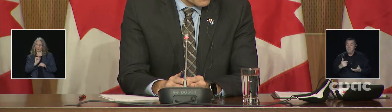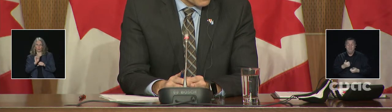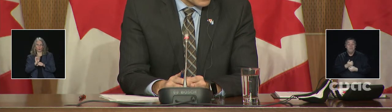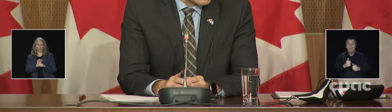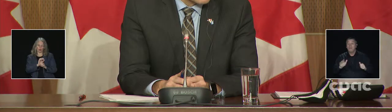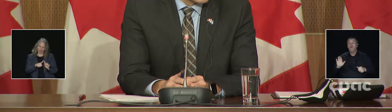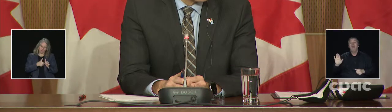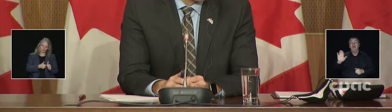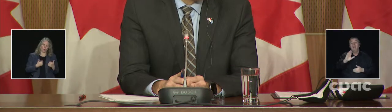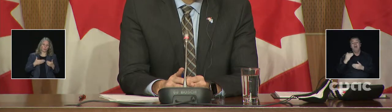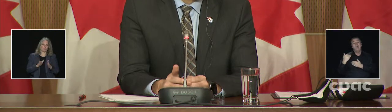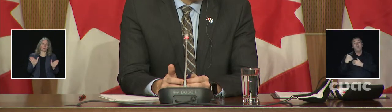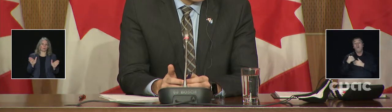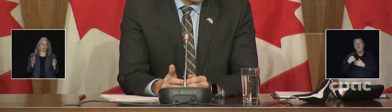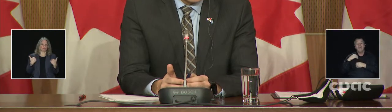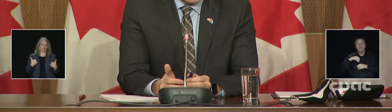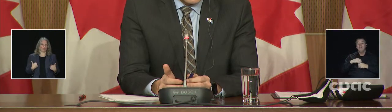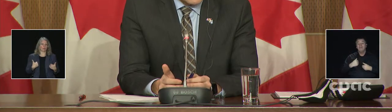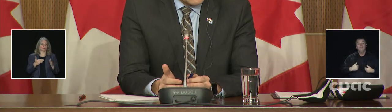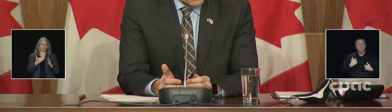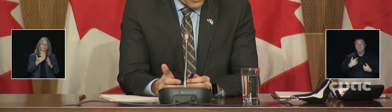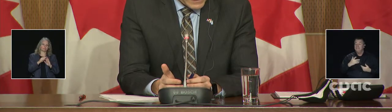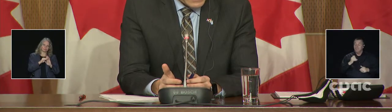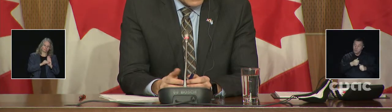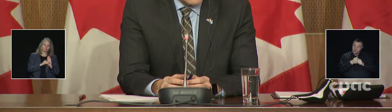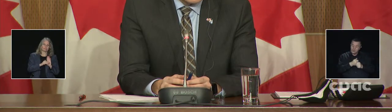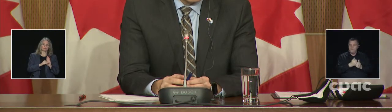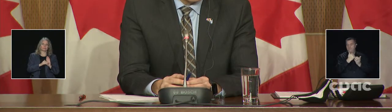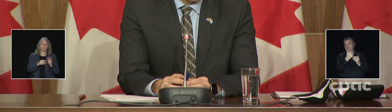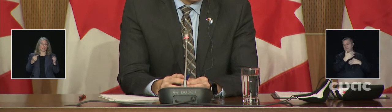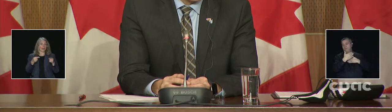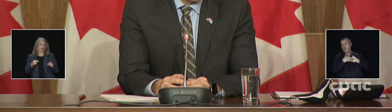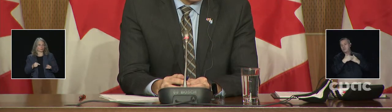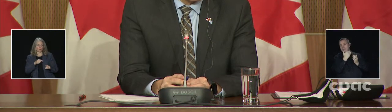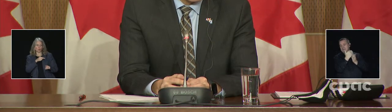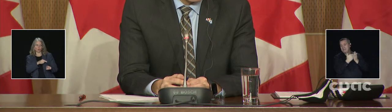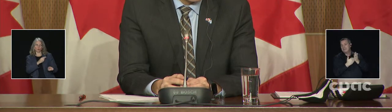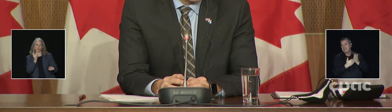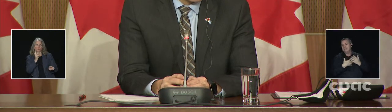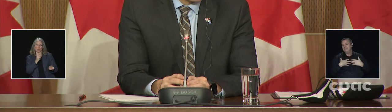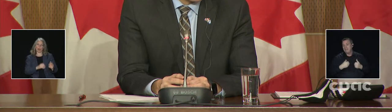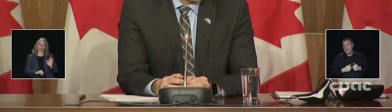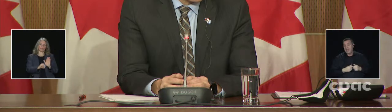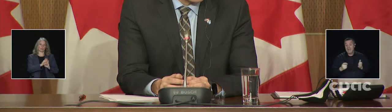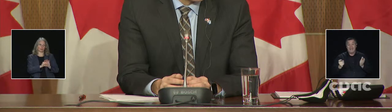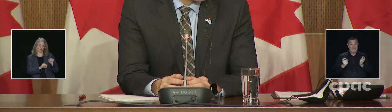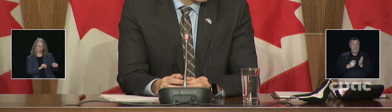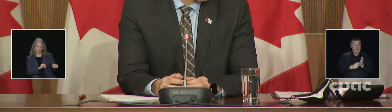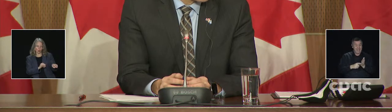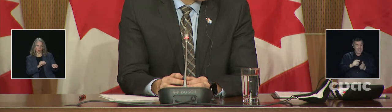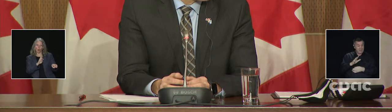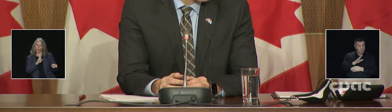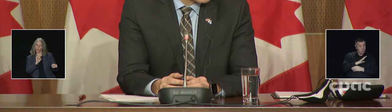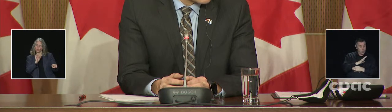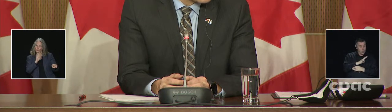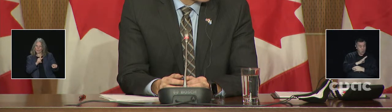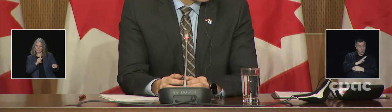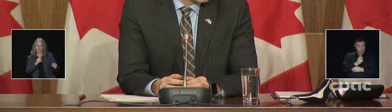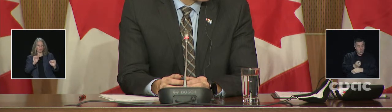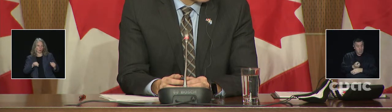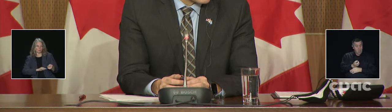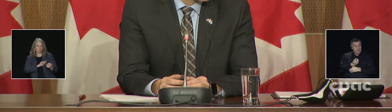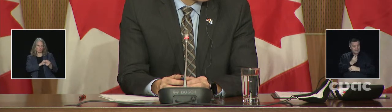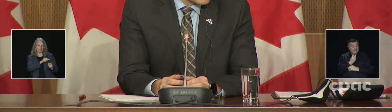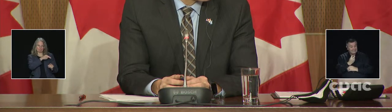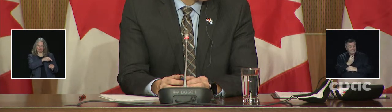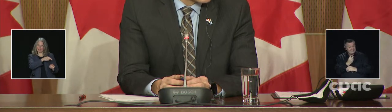public health advice. And when there is a risk or a likelihood that we have been in touch with